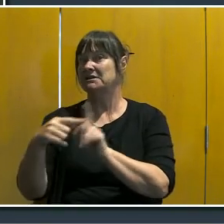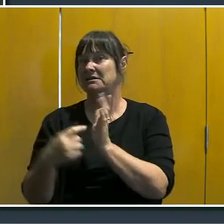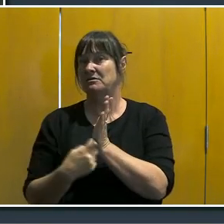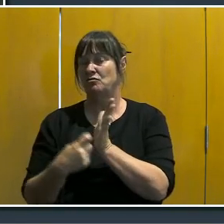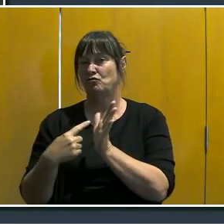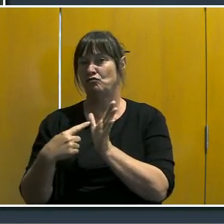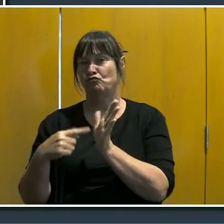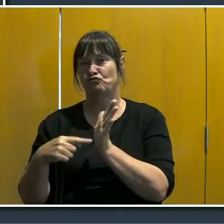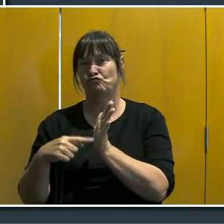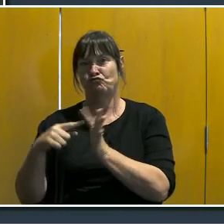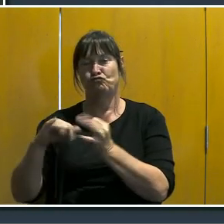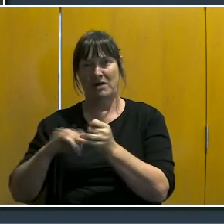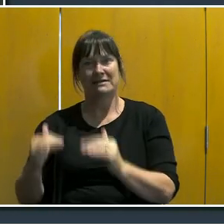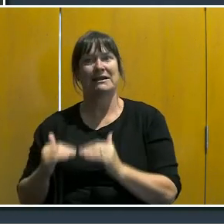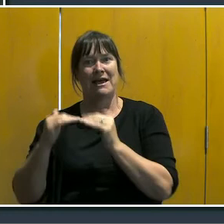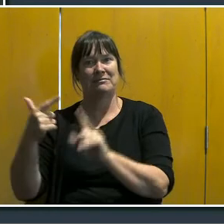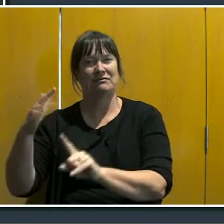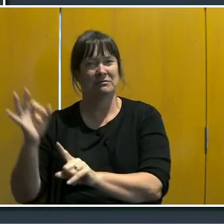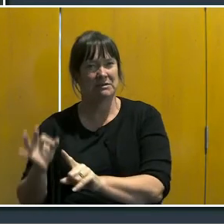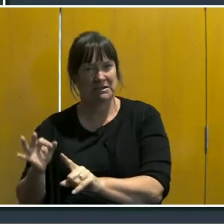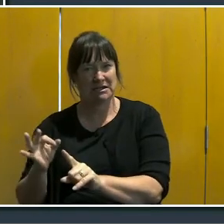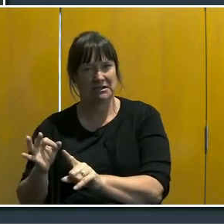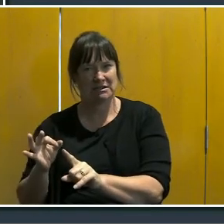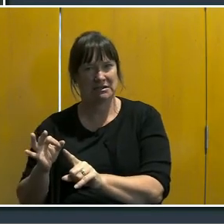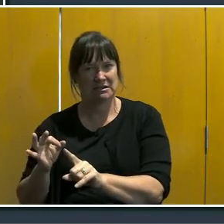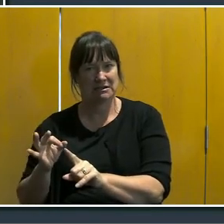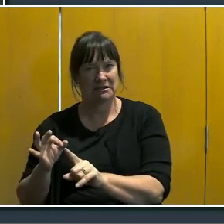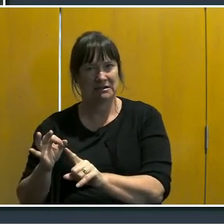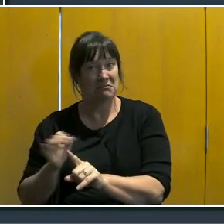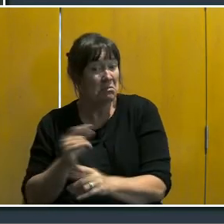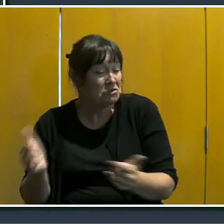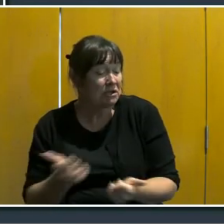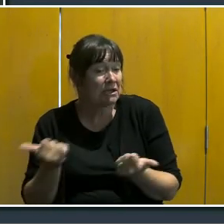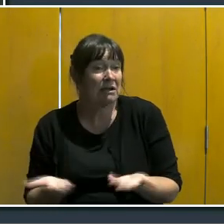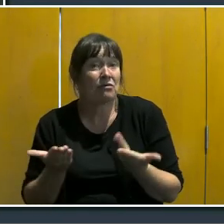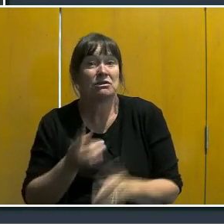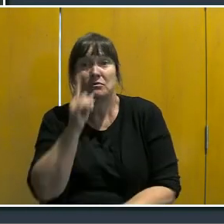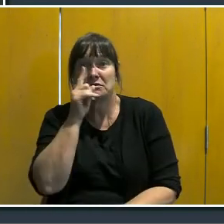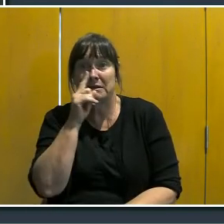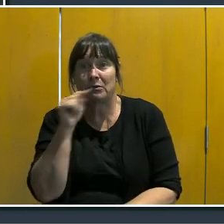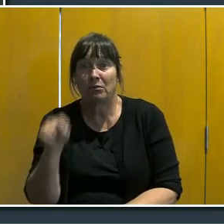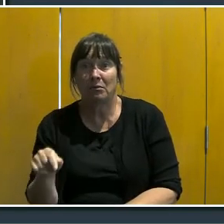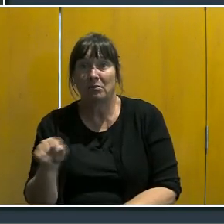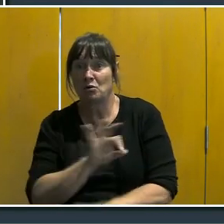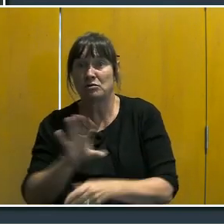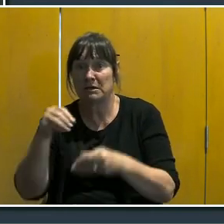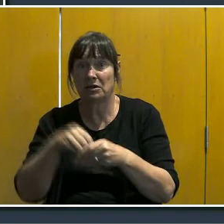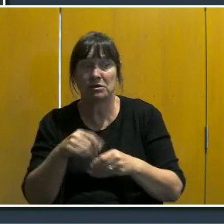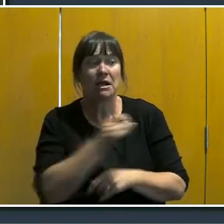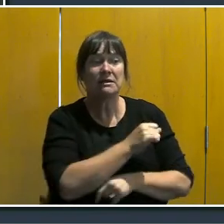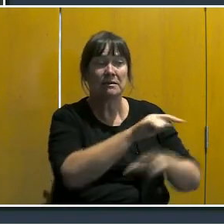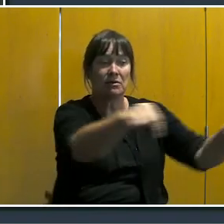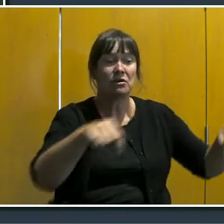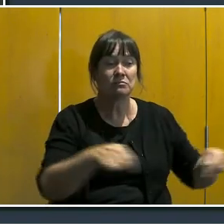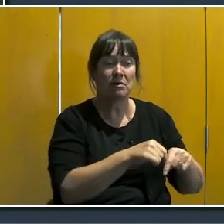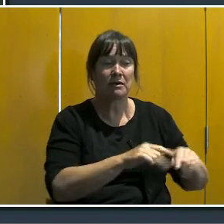at the gate if they're not drawing the service. Maybe we should be encouraging some of those people not to draw the service. You know, some of my properties got flooded recently. They got flooded not because of what came